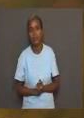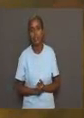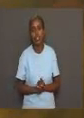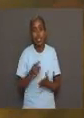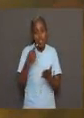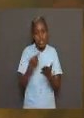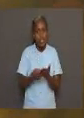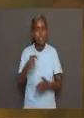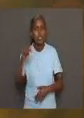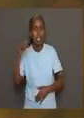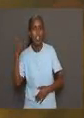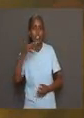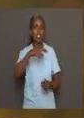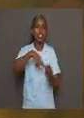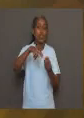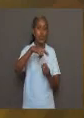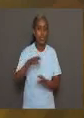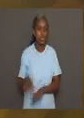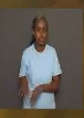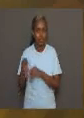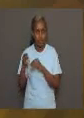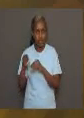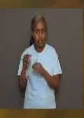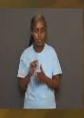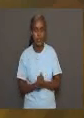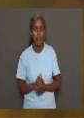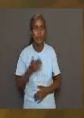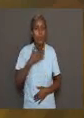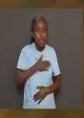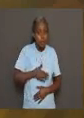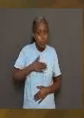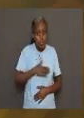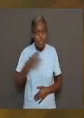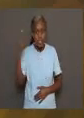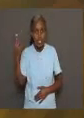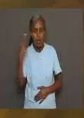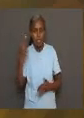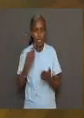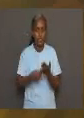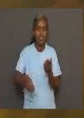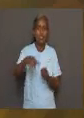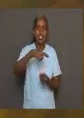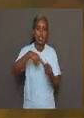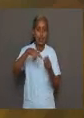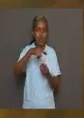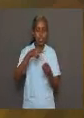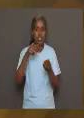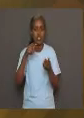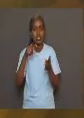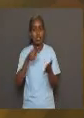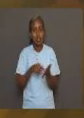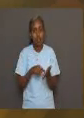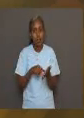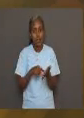Here is another rotation, students. Please apply this rotation to a point